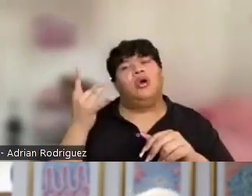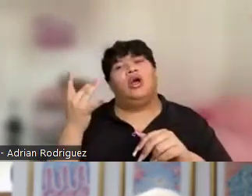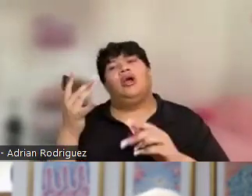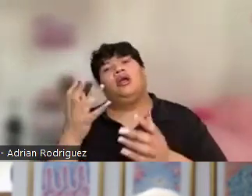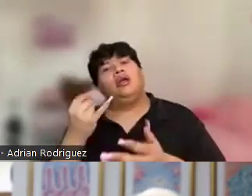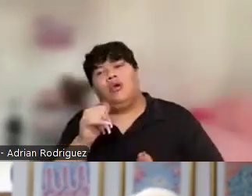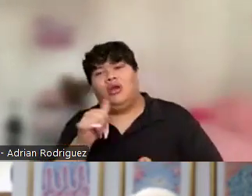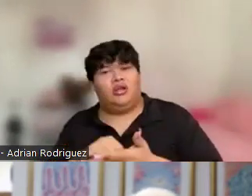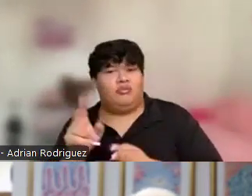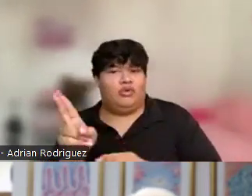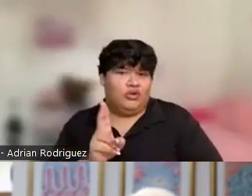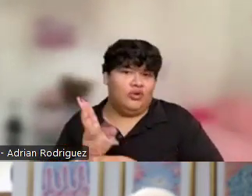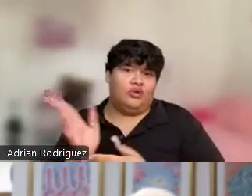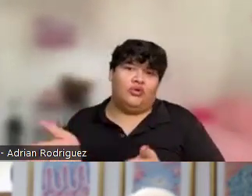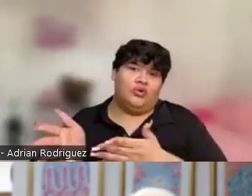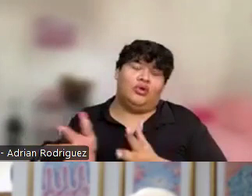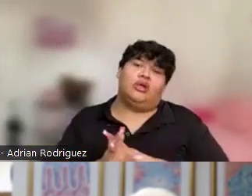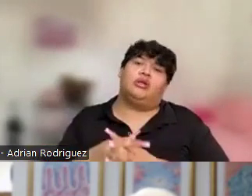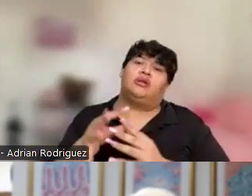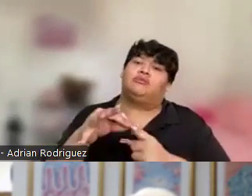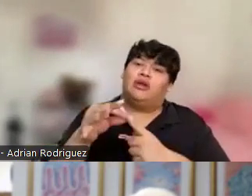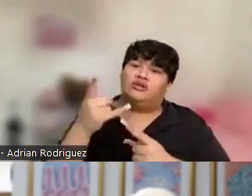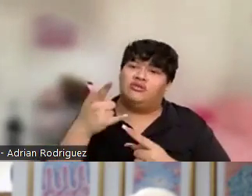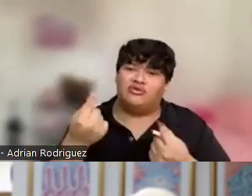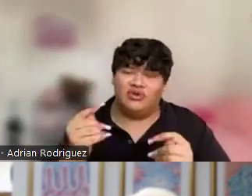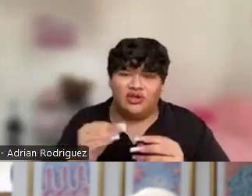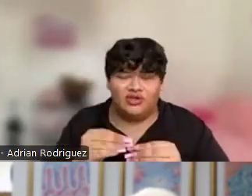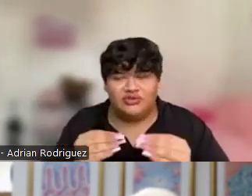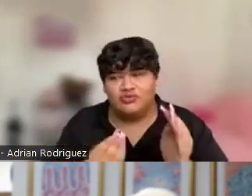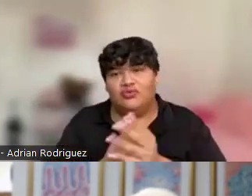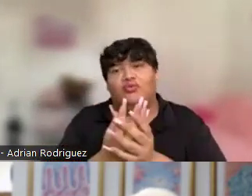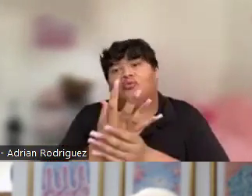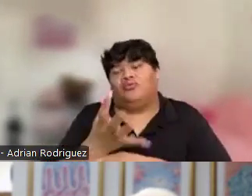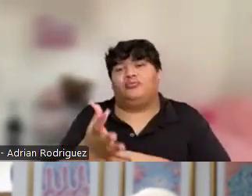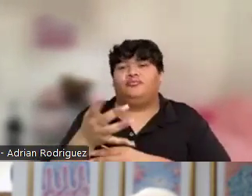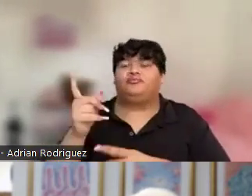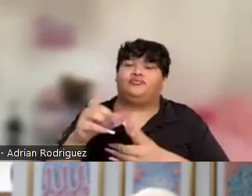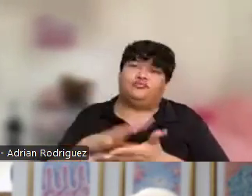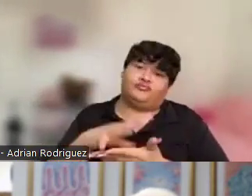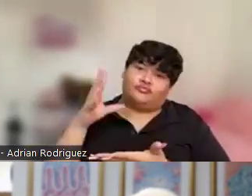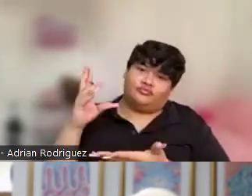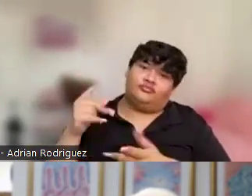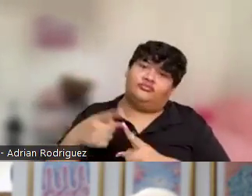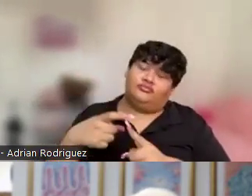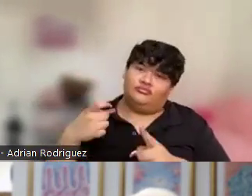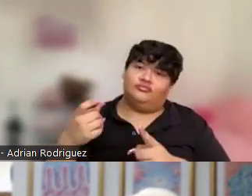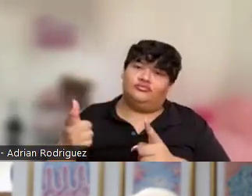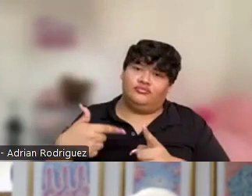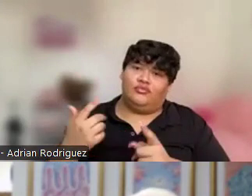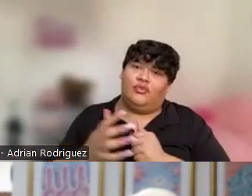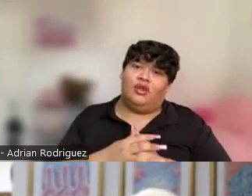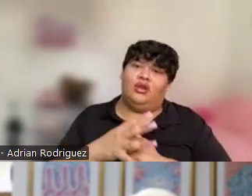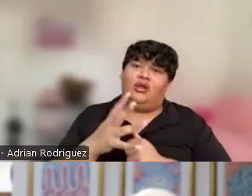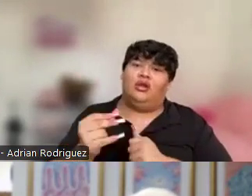not being utilized. Especially with us trying to elevate this, I think it's important for us to learn from the group themselves and get